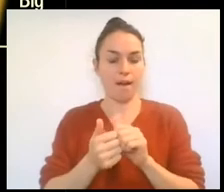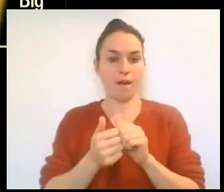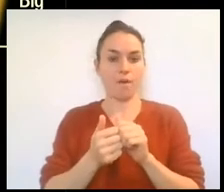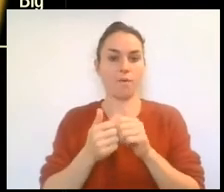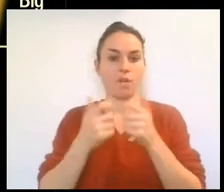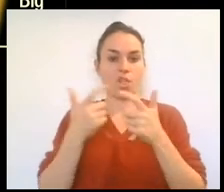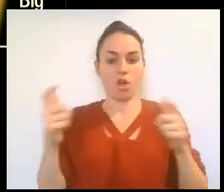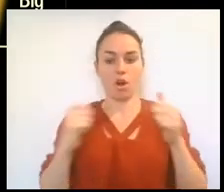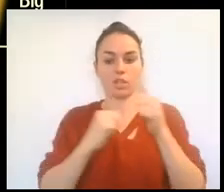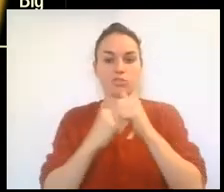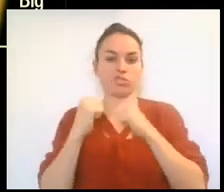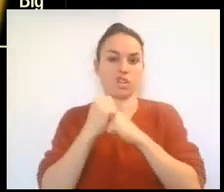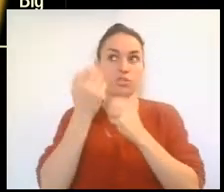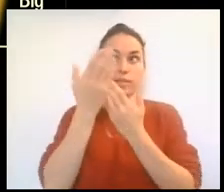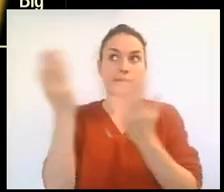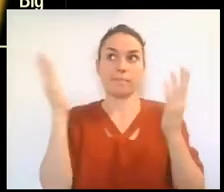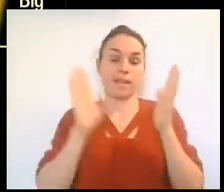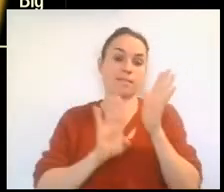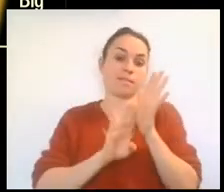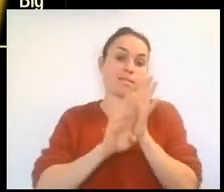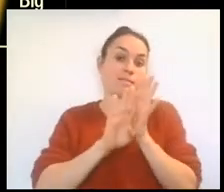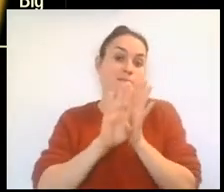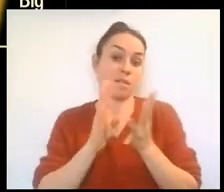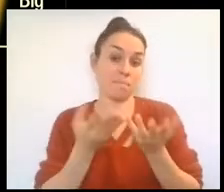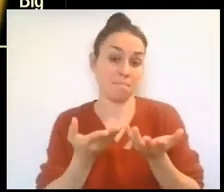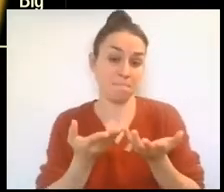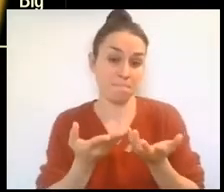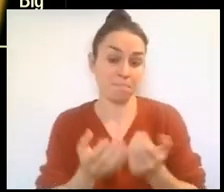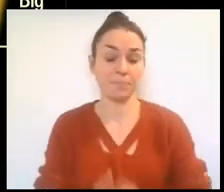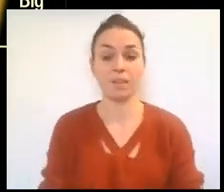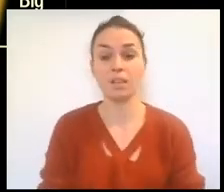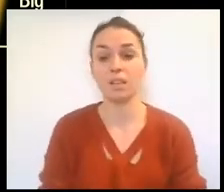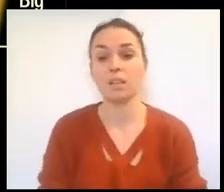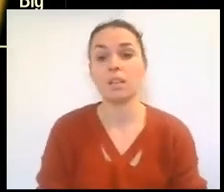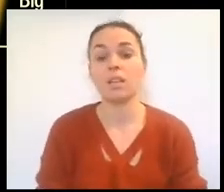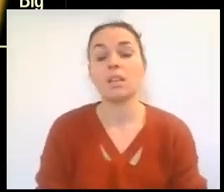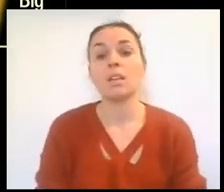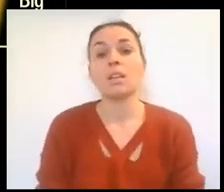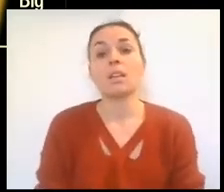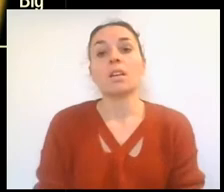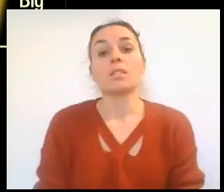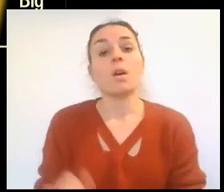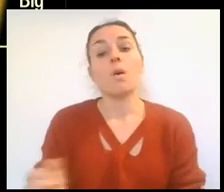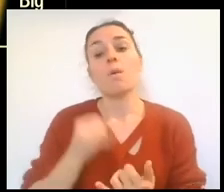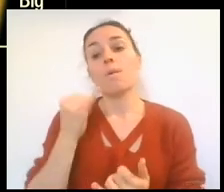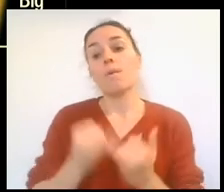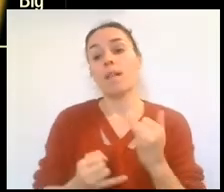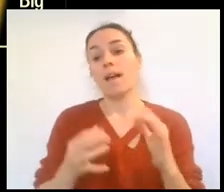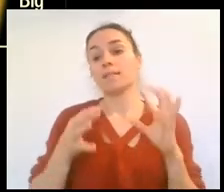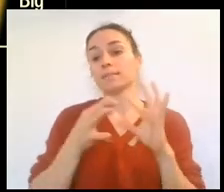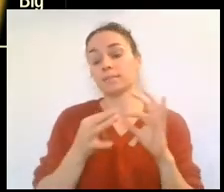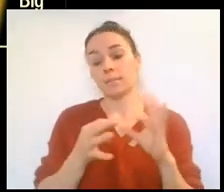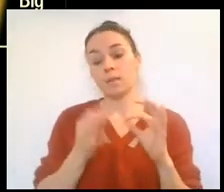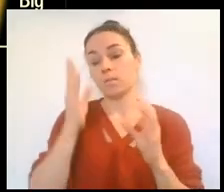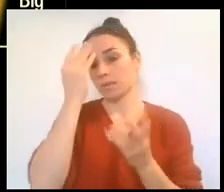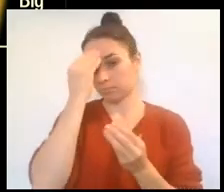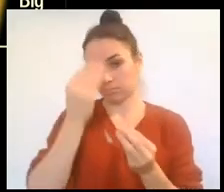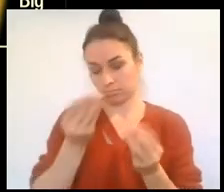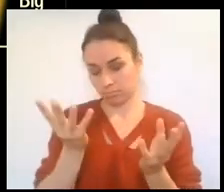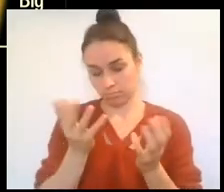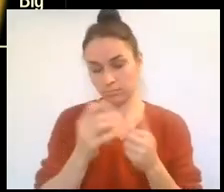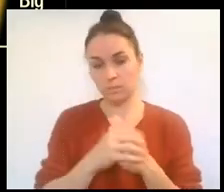structure. Let me close by saying that I realize that many people